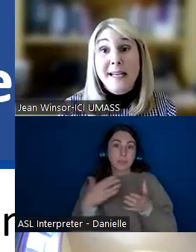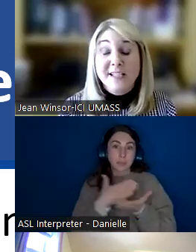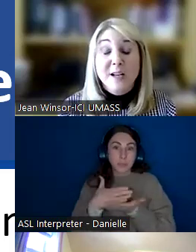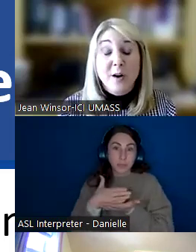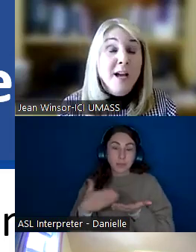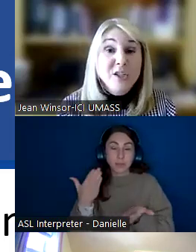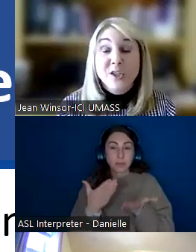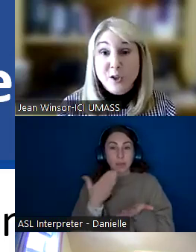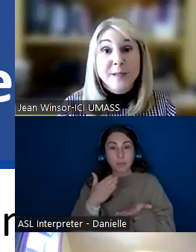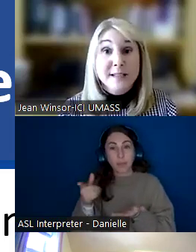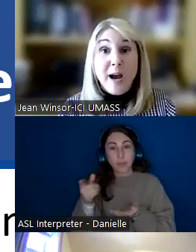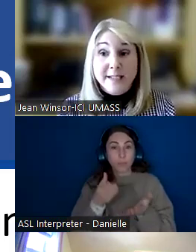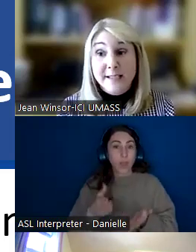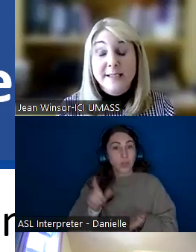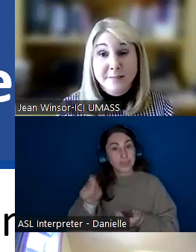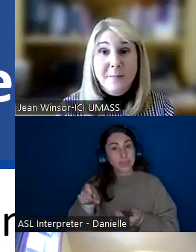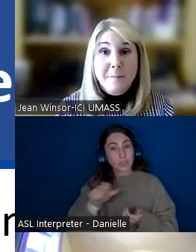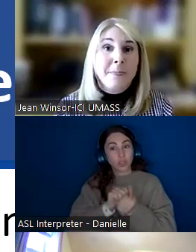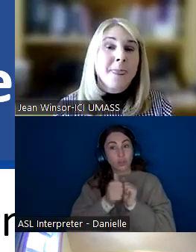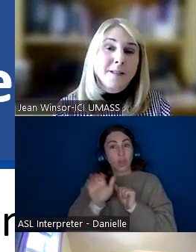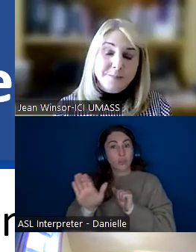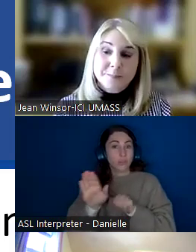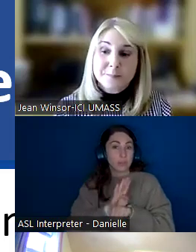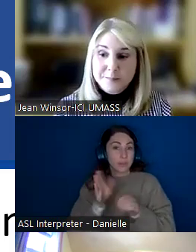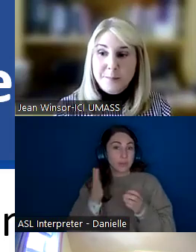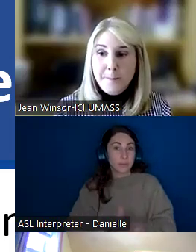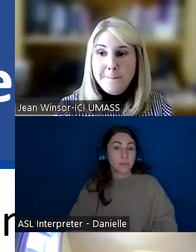might need to change their business practices.